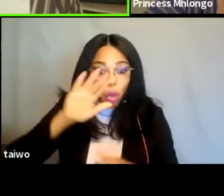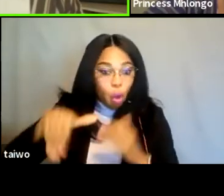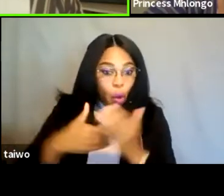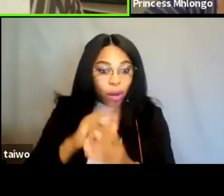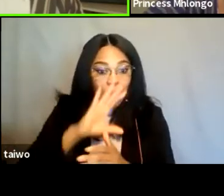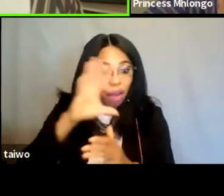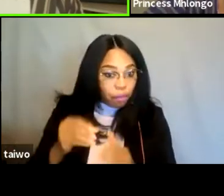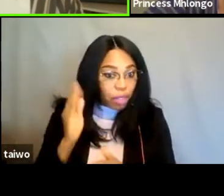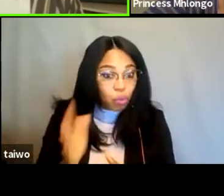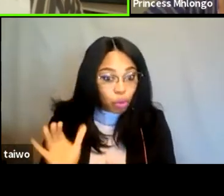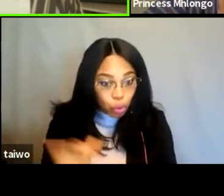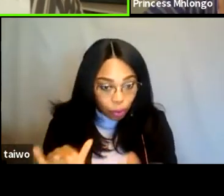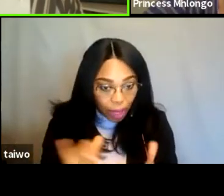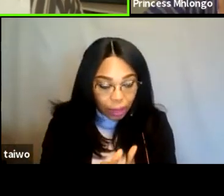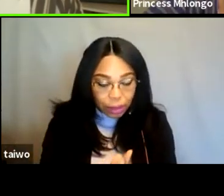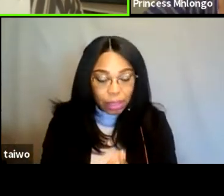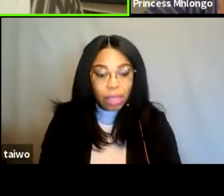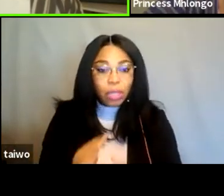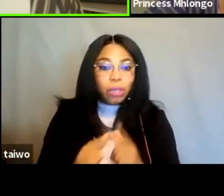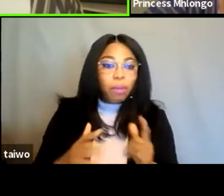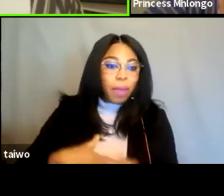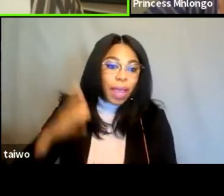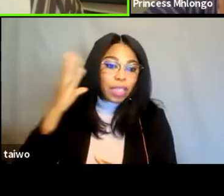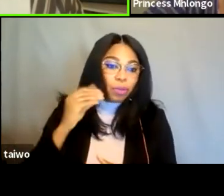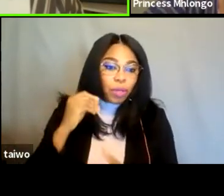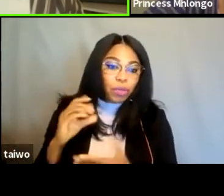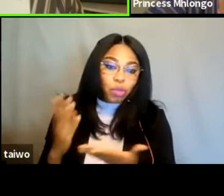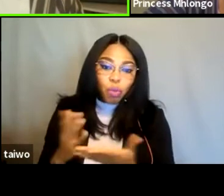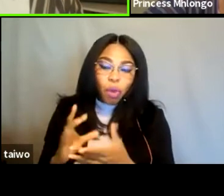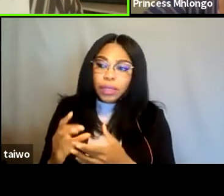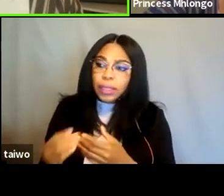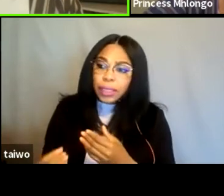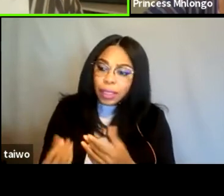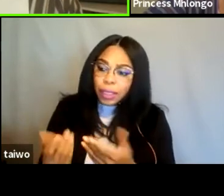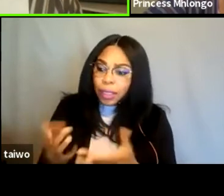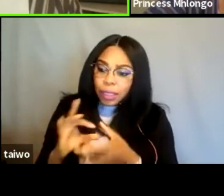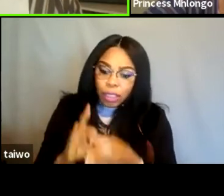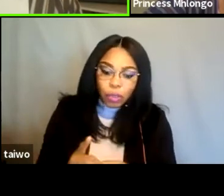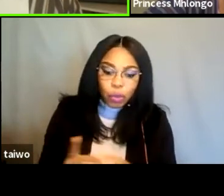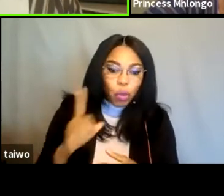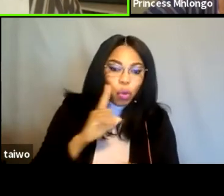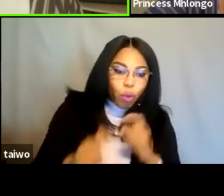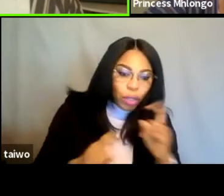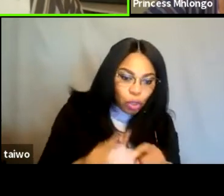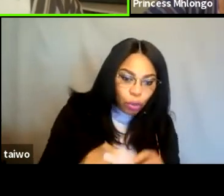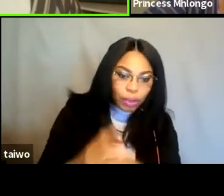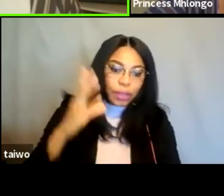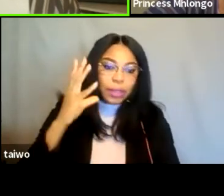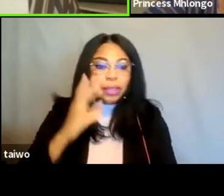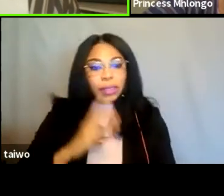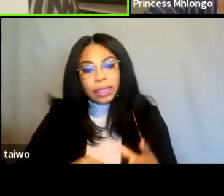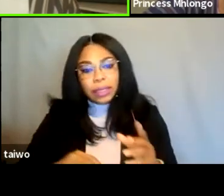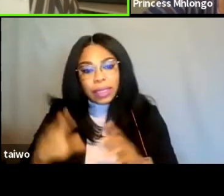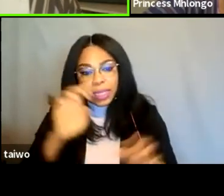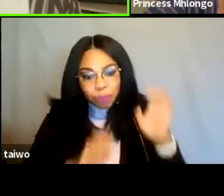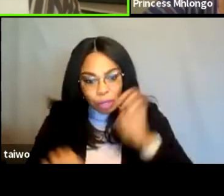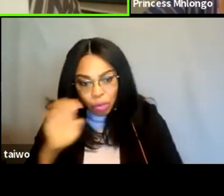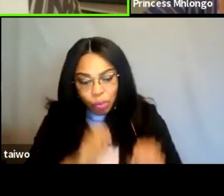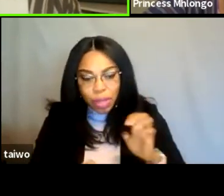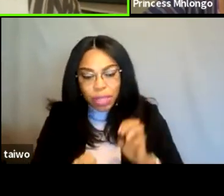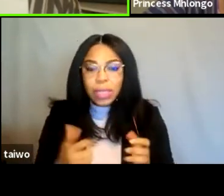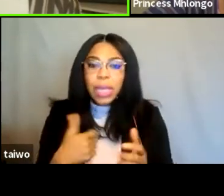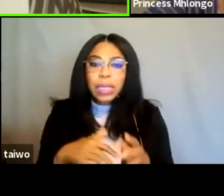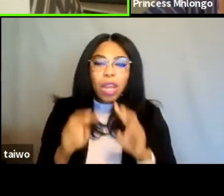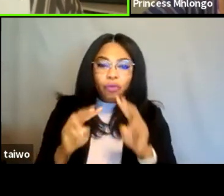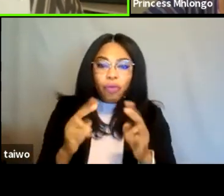has sort of been characterized by lots of questions and experiments. And I really look forward to what it will evolve